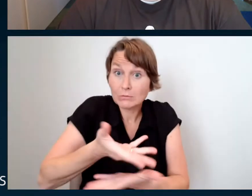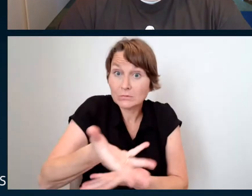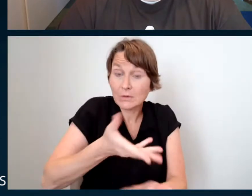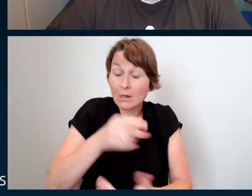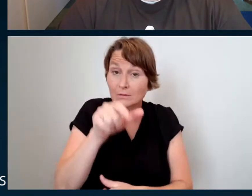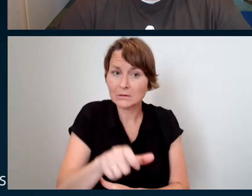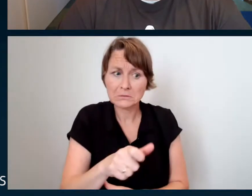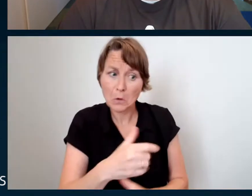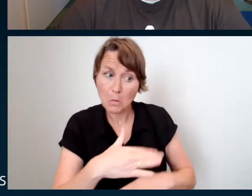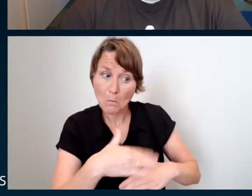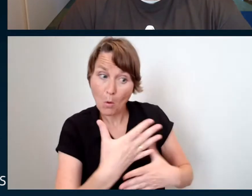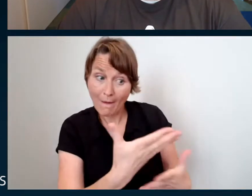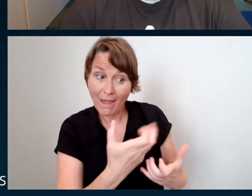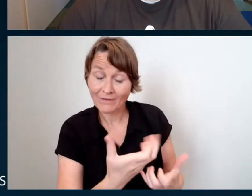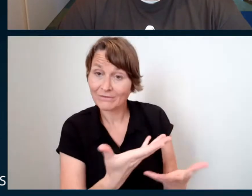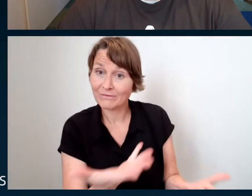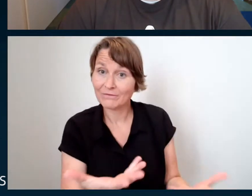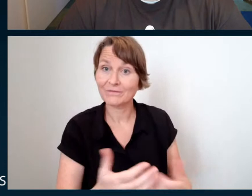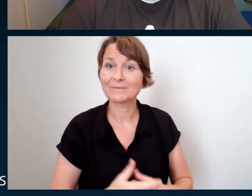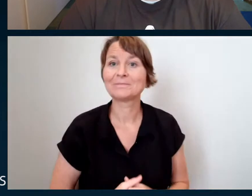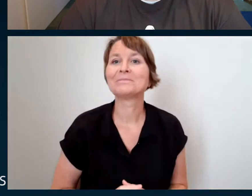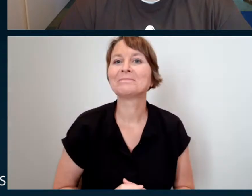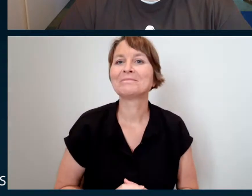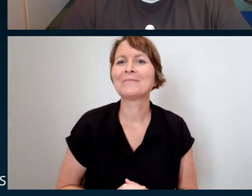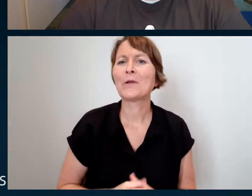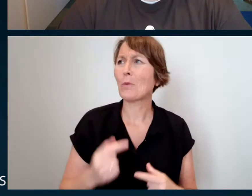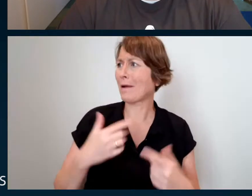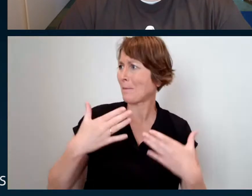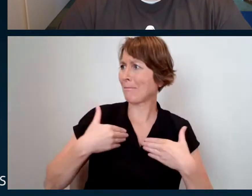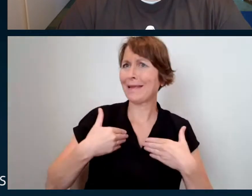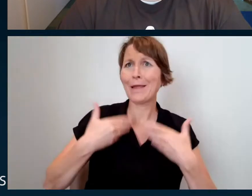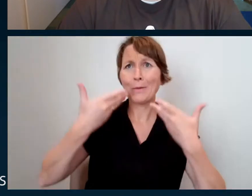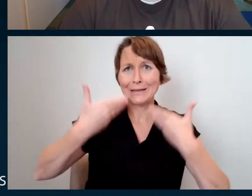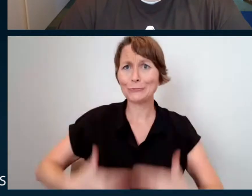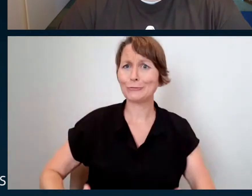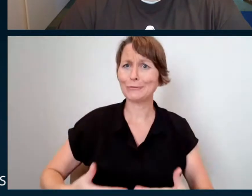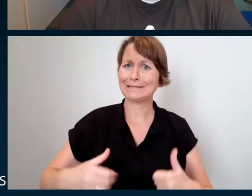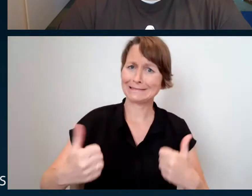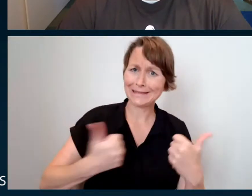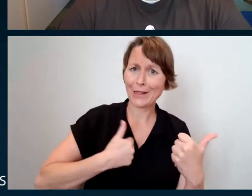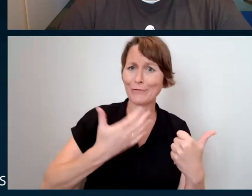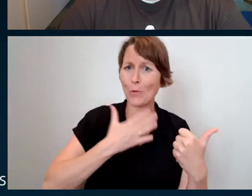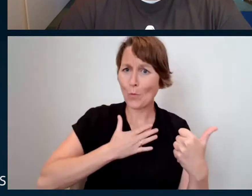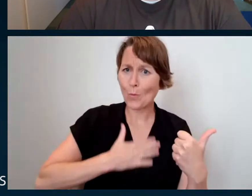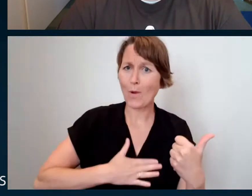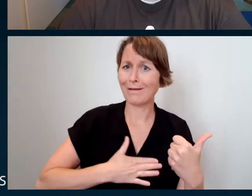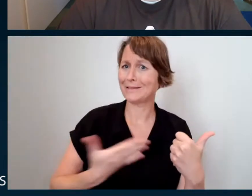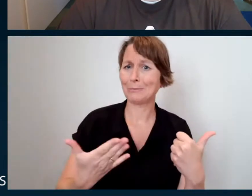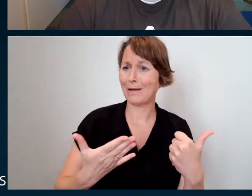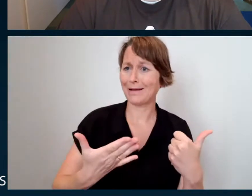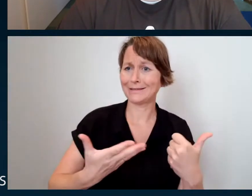Well, yes, you kind of took away my intro. Well, very good at.